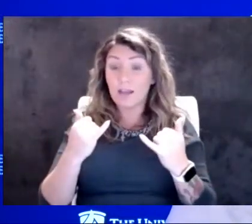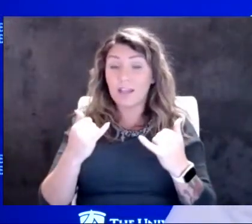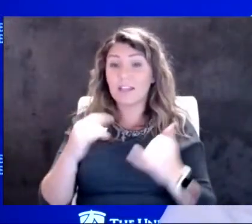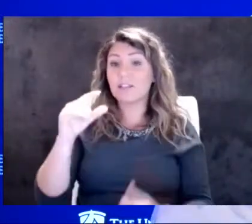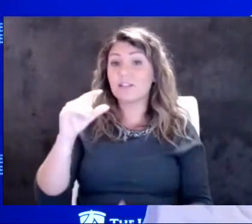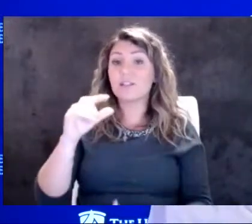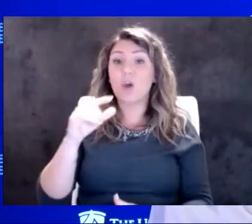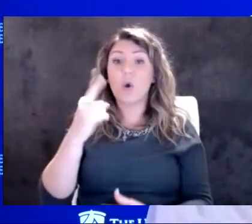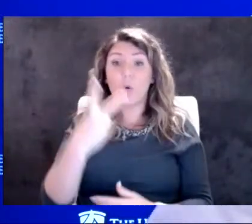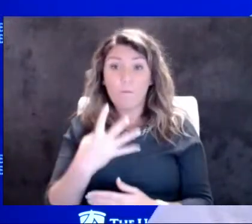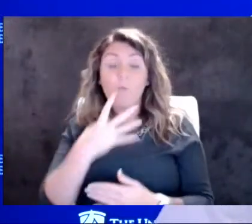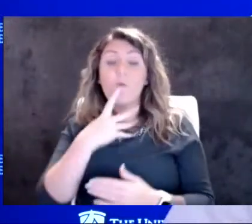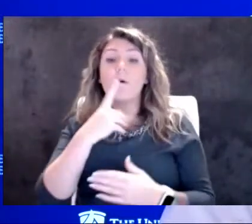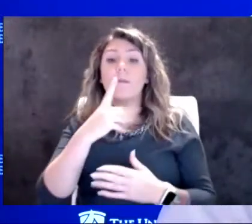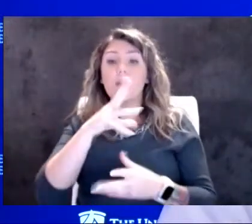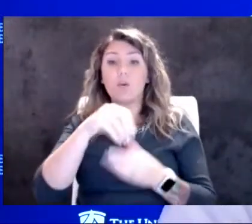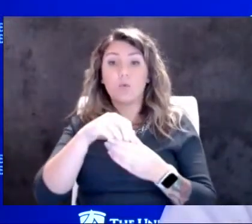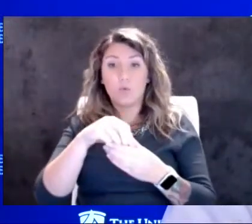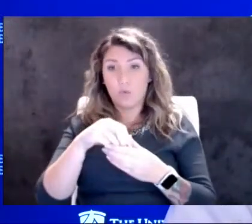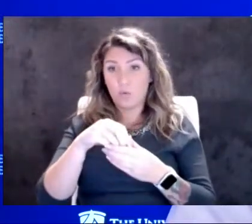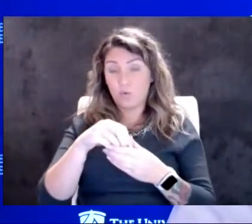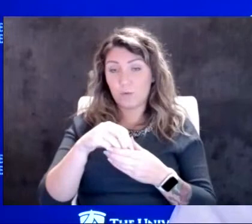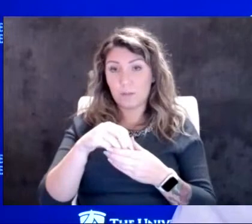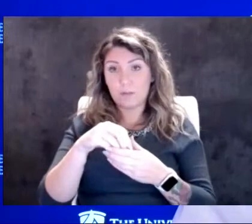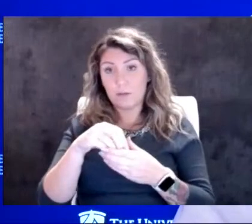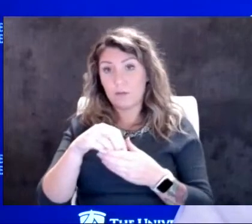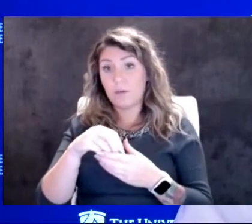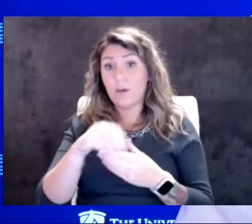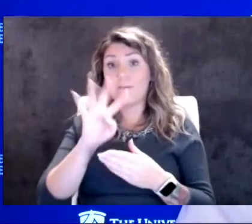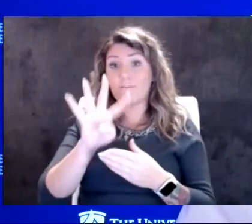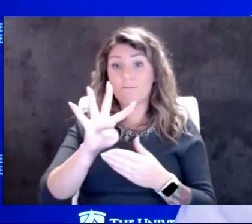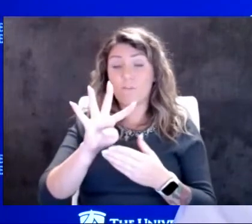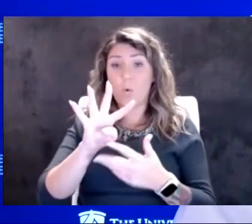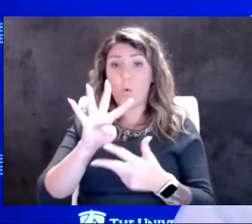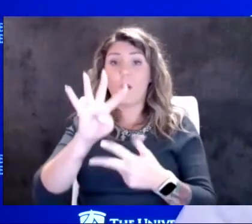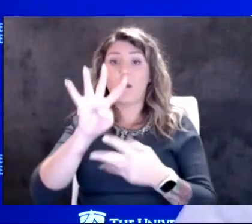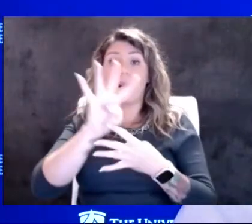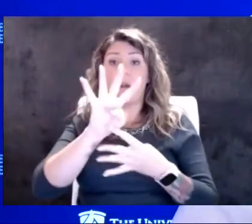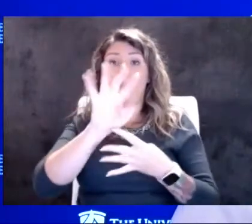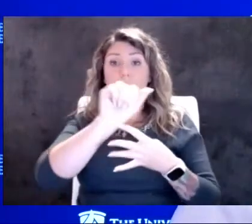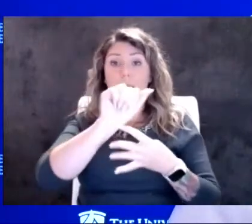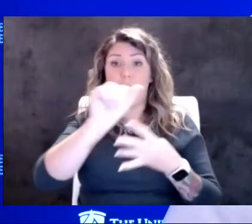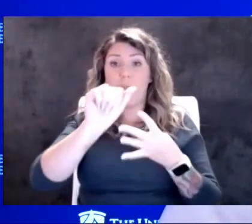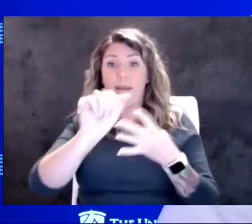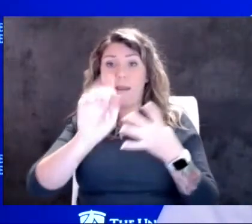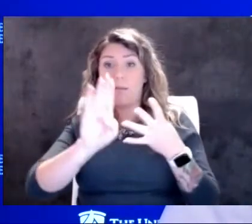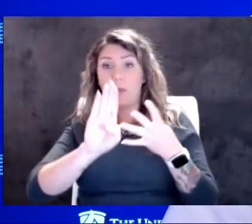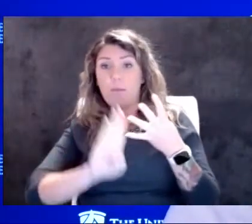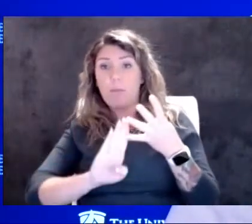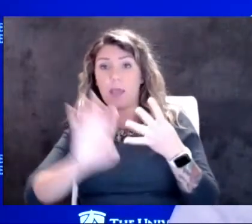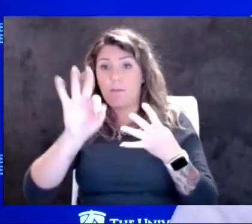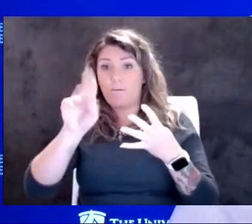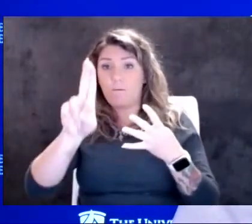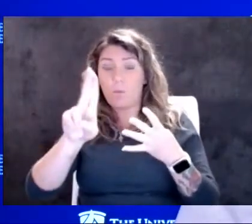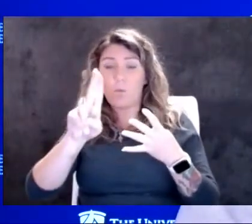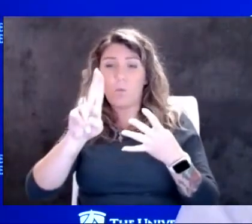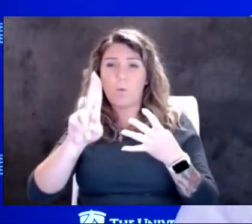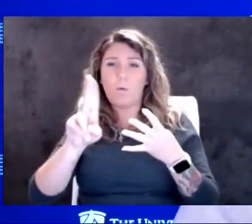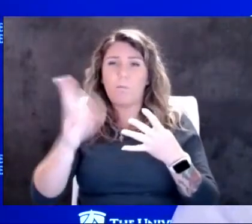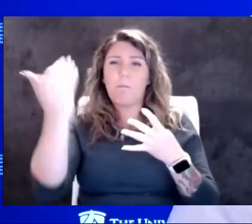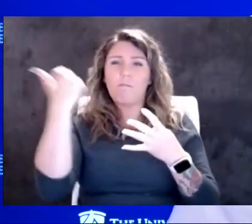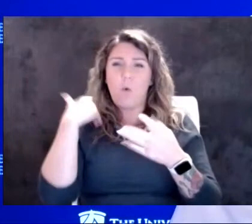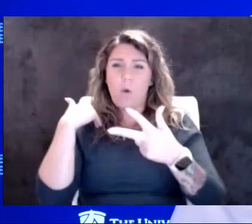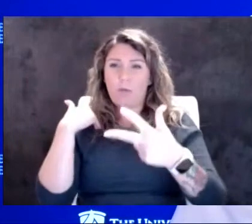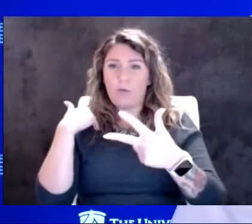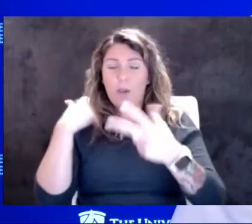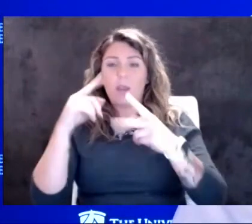So it includes 4 subtypes, 2A and 2B, which is good. It used to just have 3, but now really it just has 4.